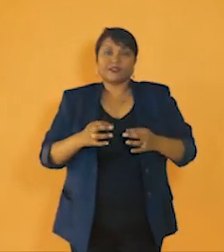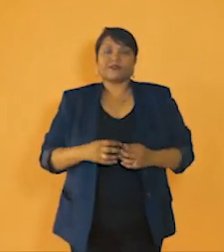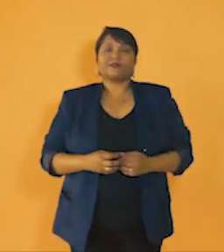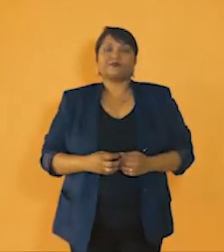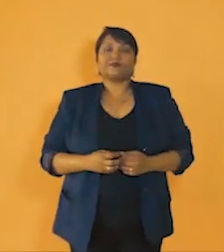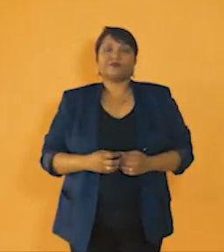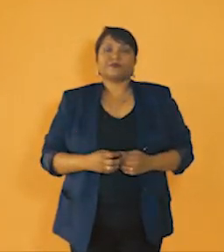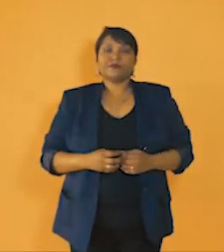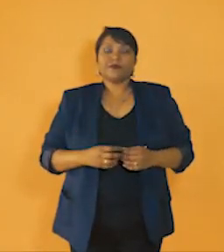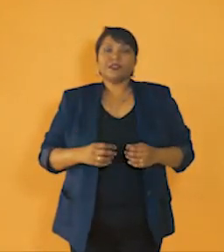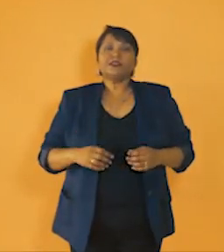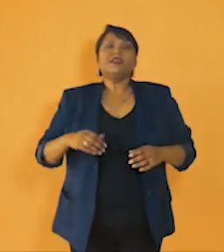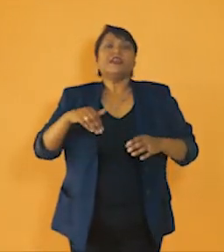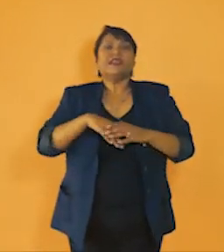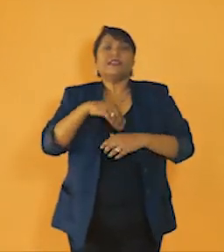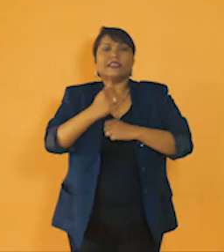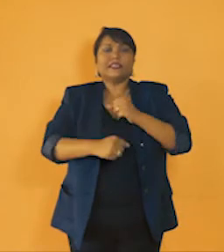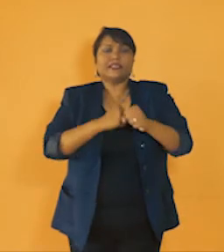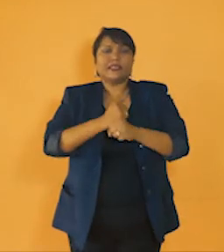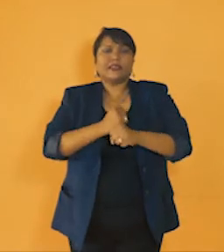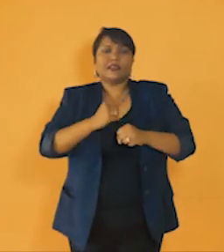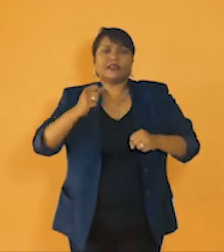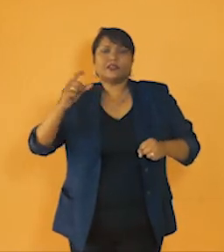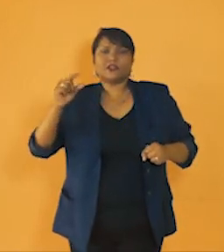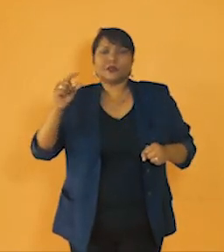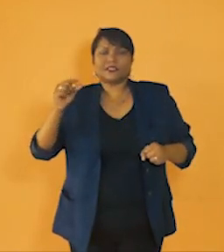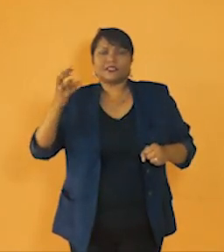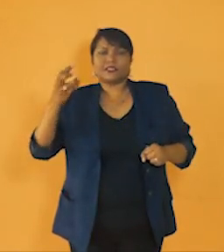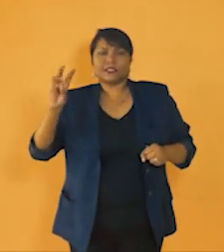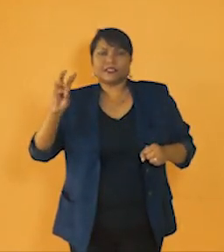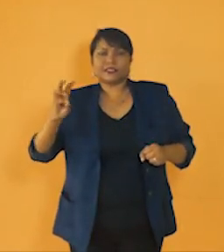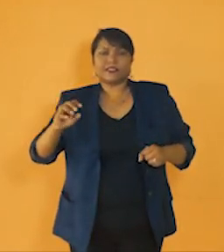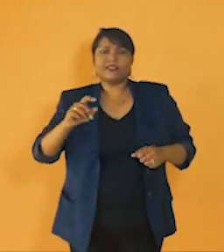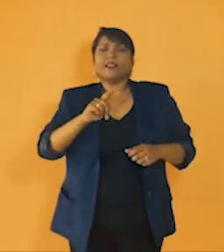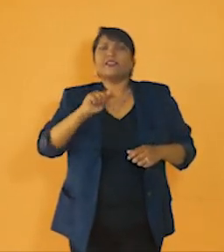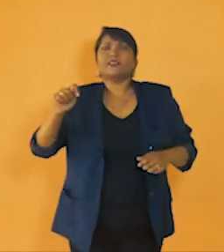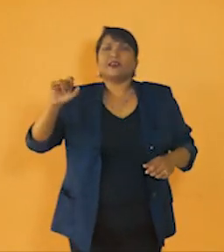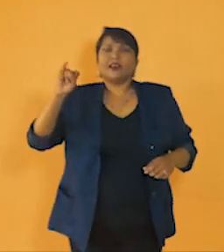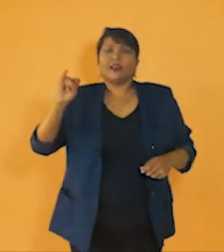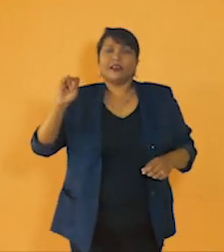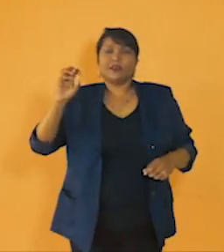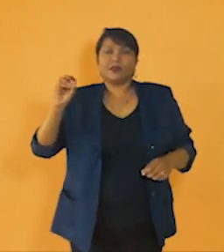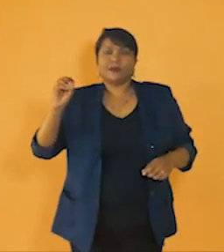cryptocurrencies. So in 2016, they issued their first warning.